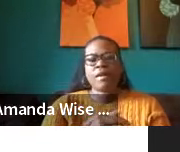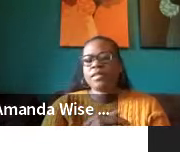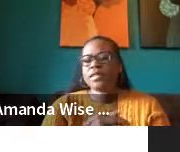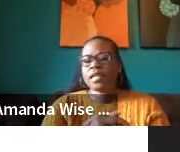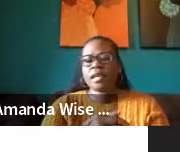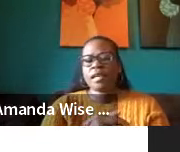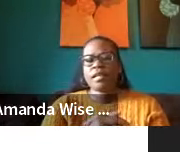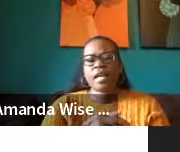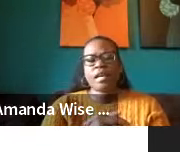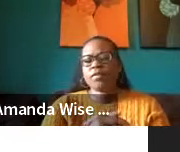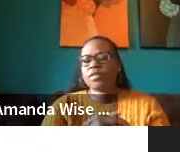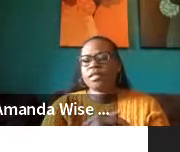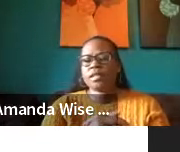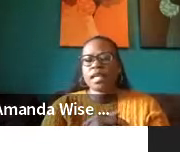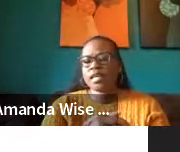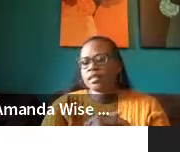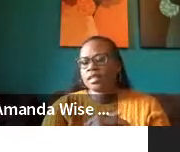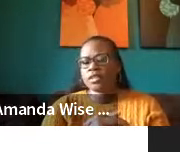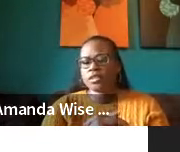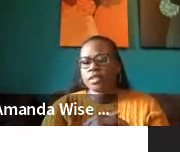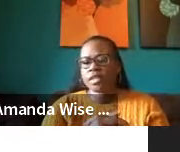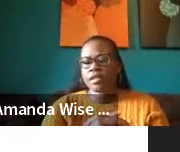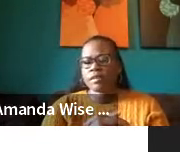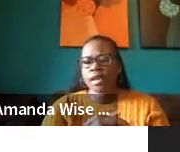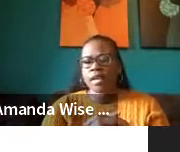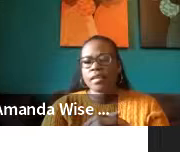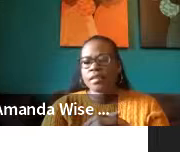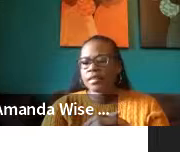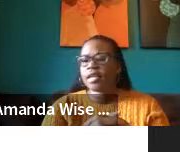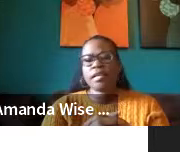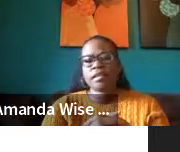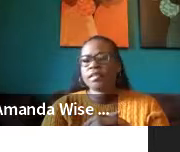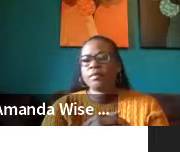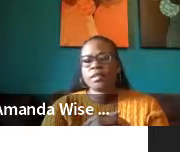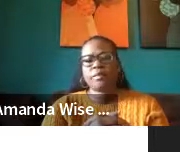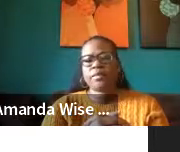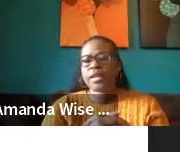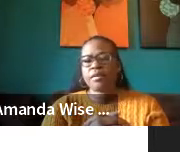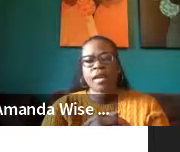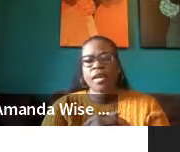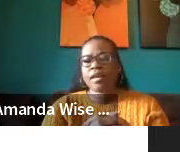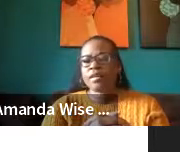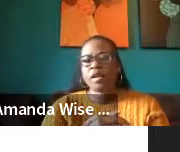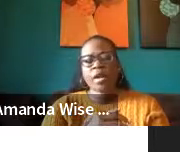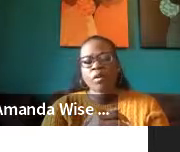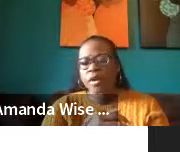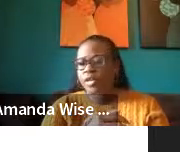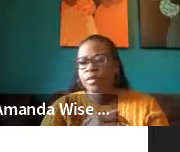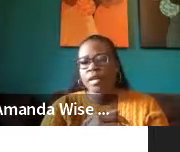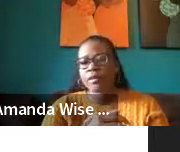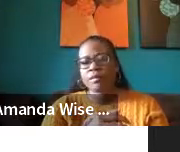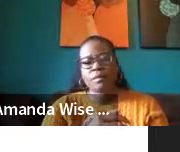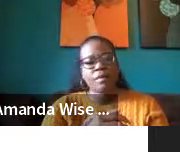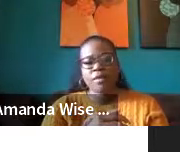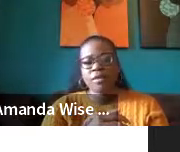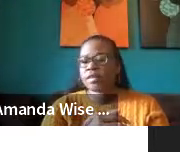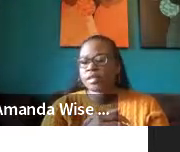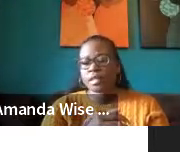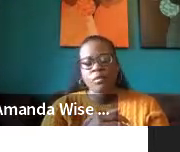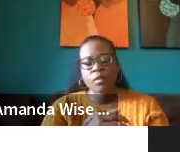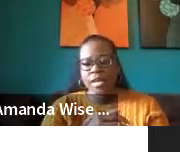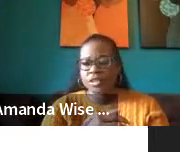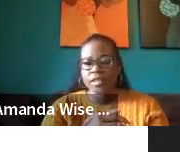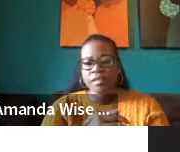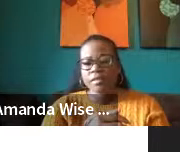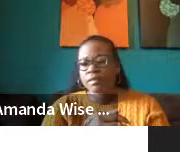So I would say that a lot of folks in the science industry, right, they're consistent with their branding, right? No matter where you go, you're gonna